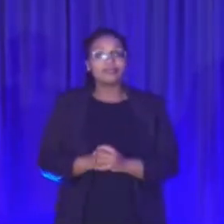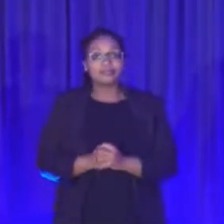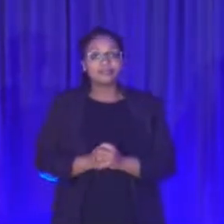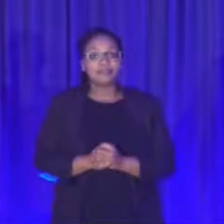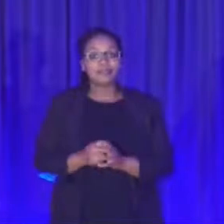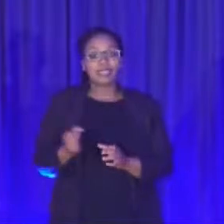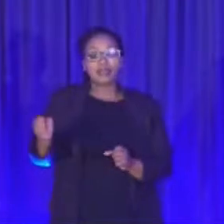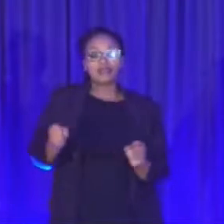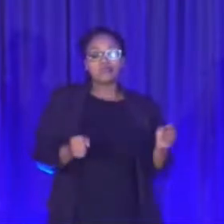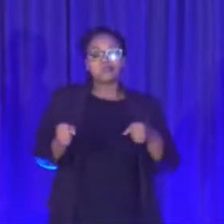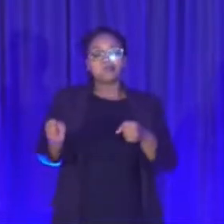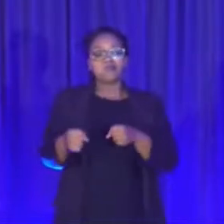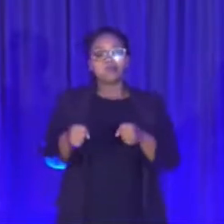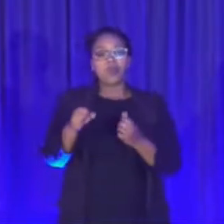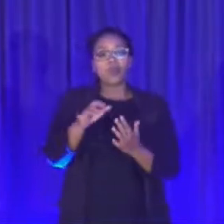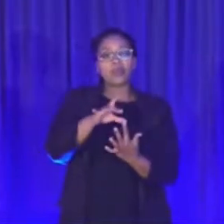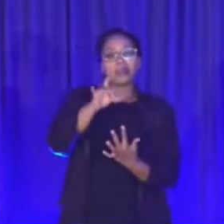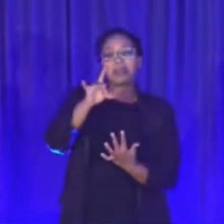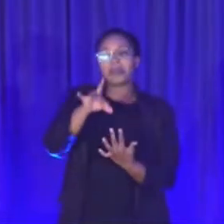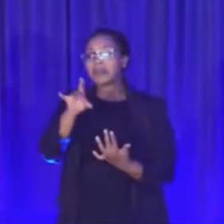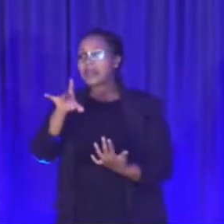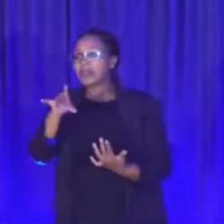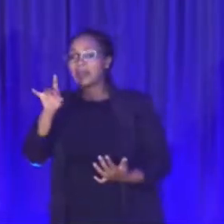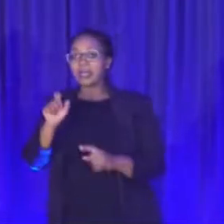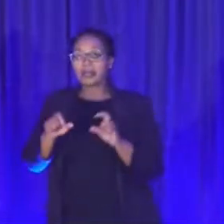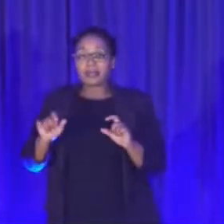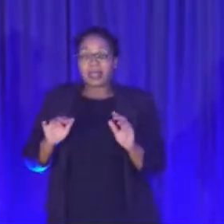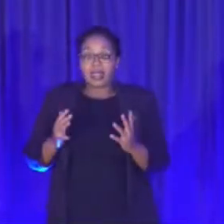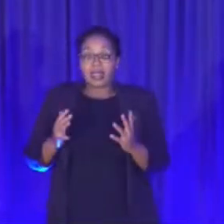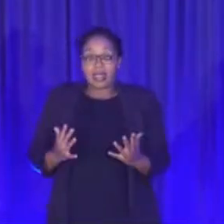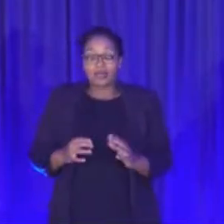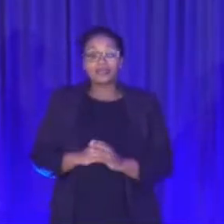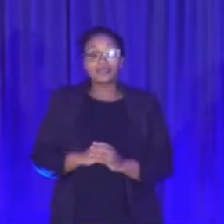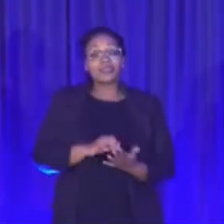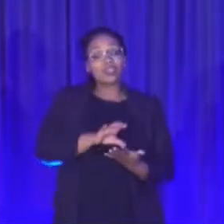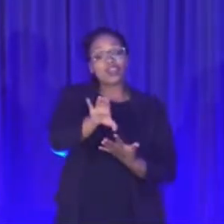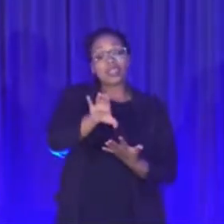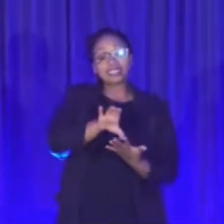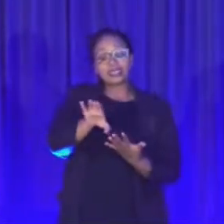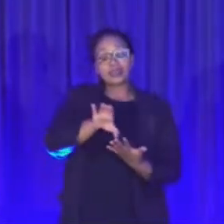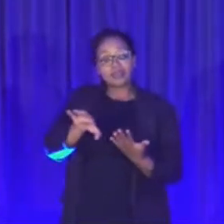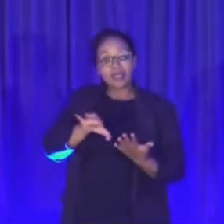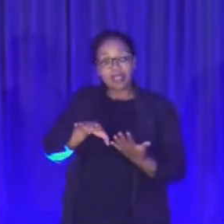and selection criteria. This criteria